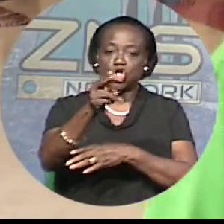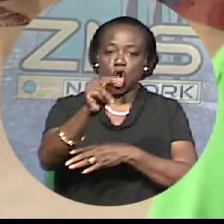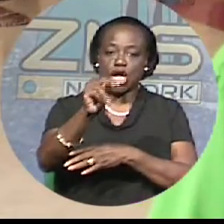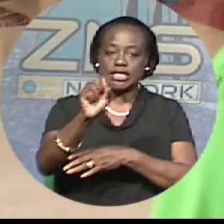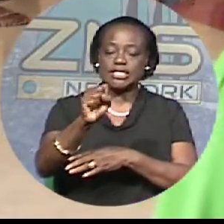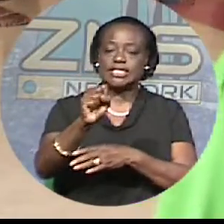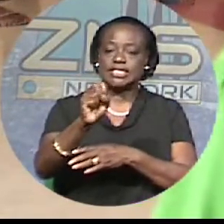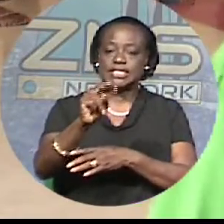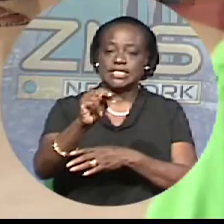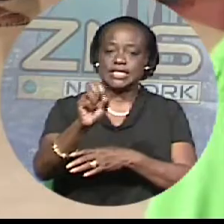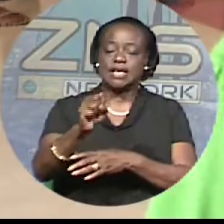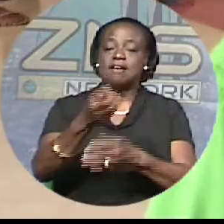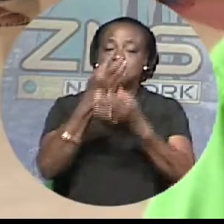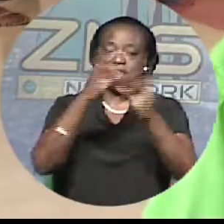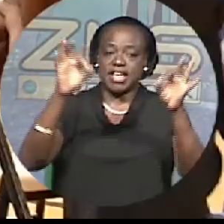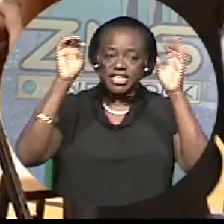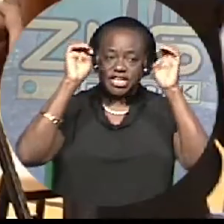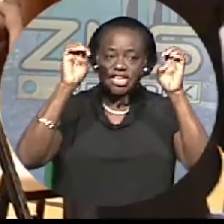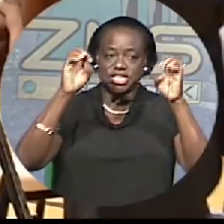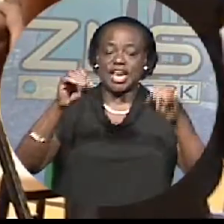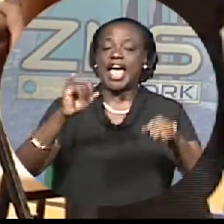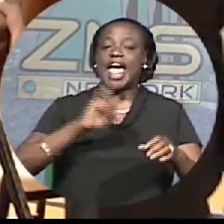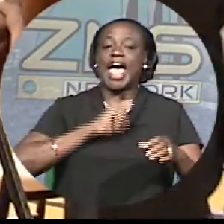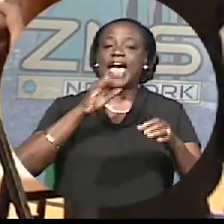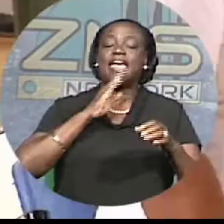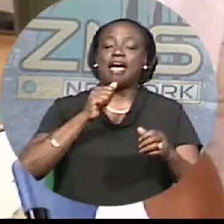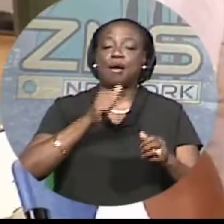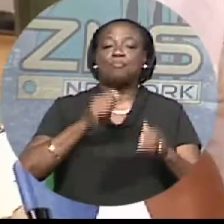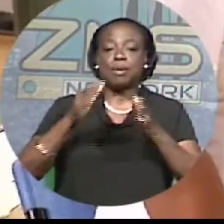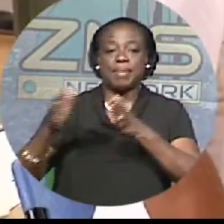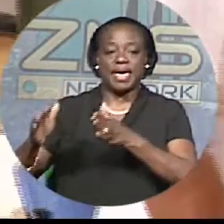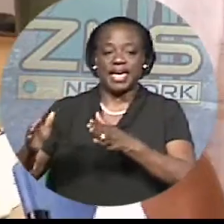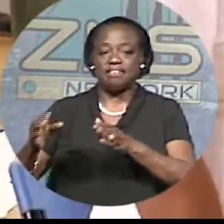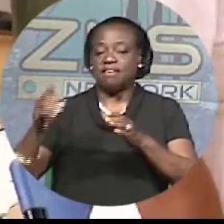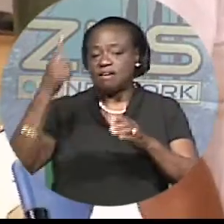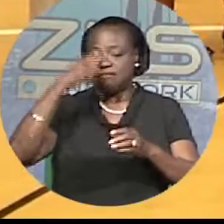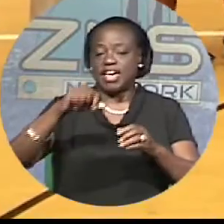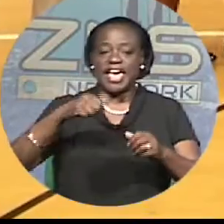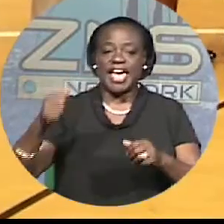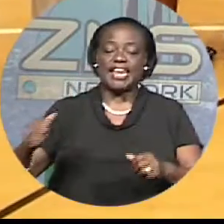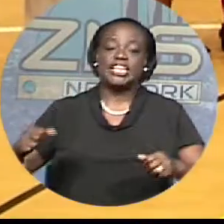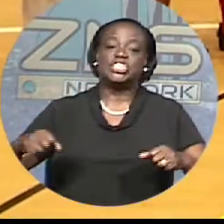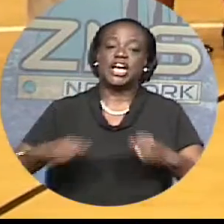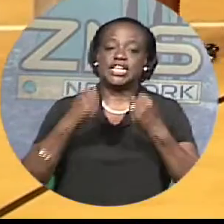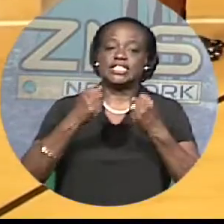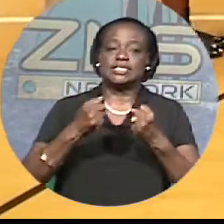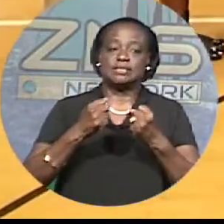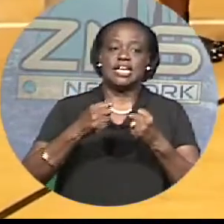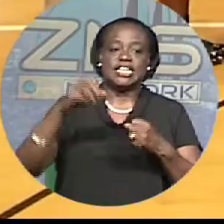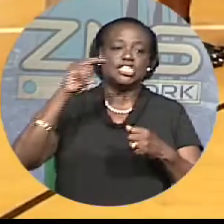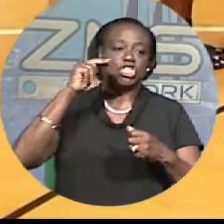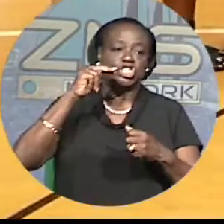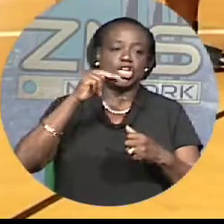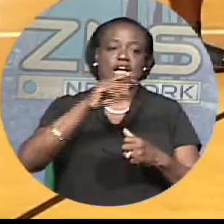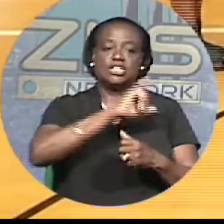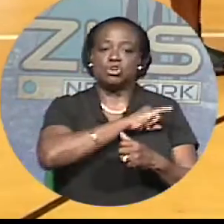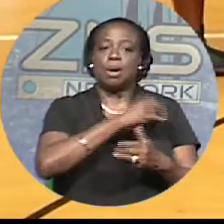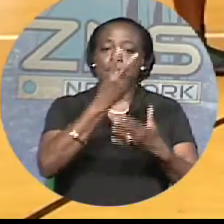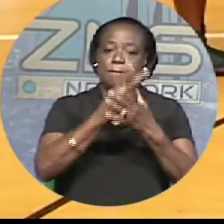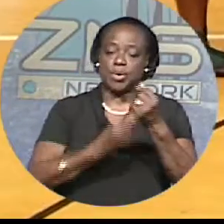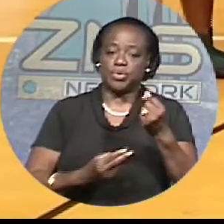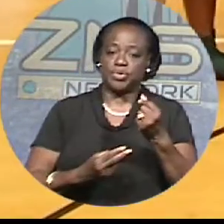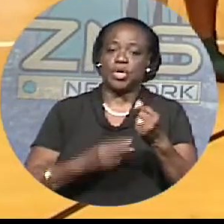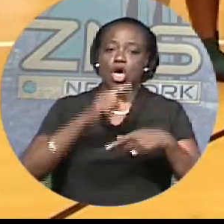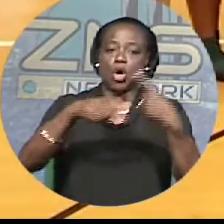for any challenge that is about to come. Butishka and Gordon have both enrolled at the College of the Bahamas. Despite that, Butishka